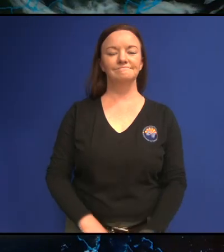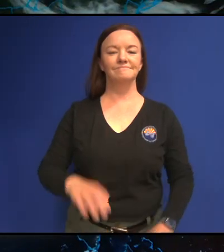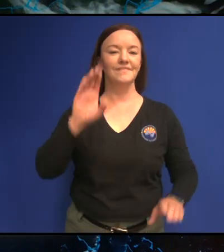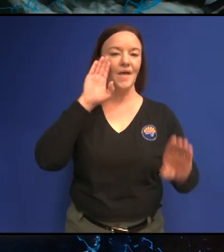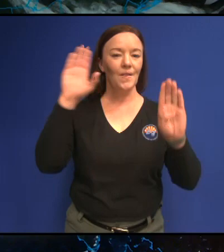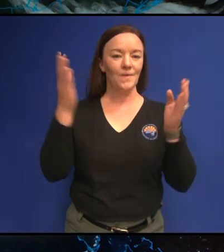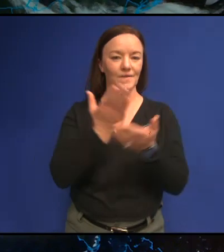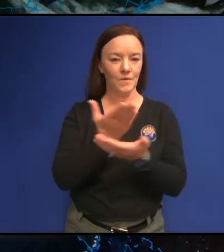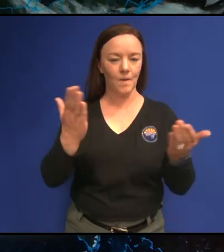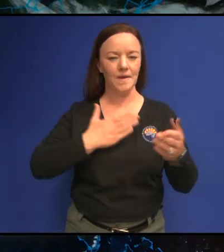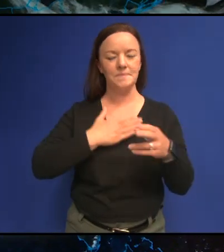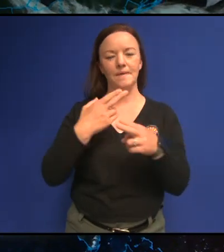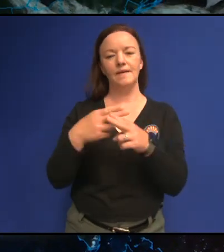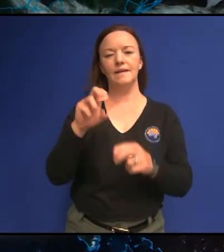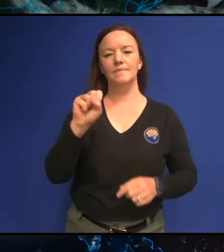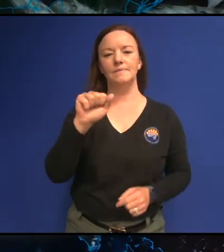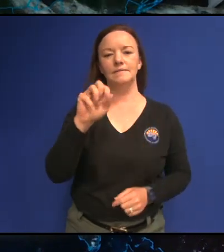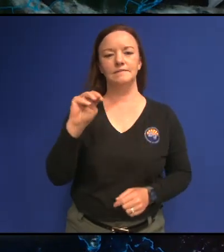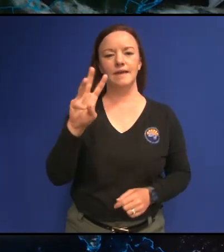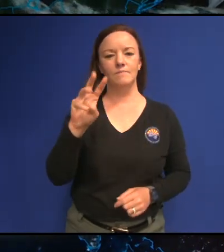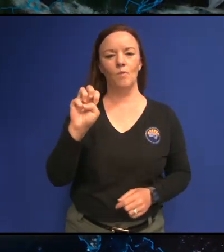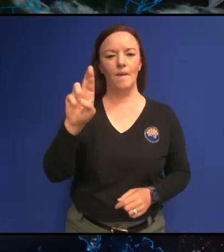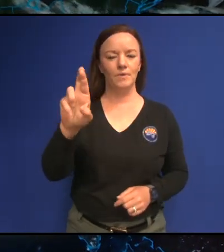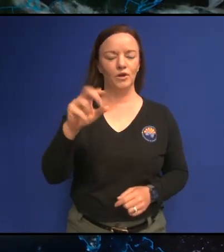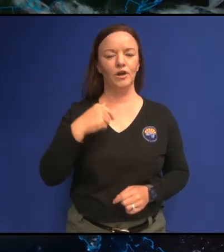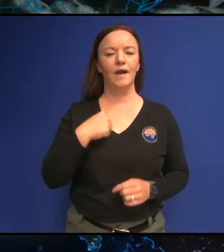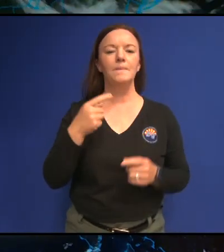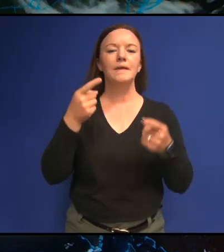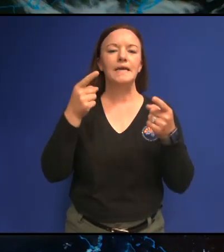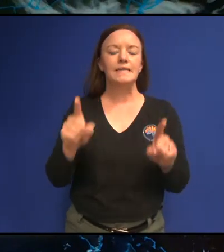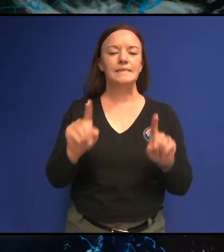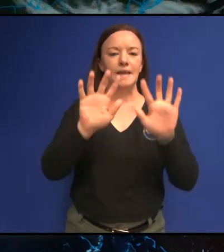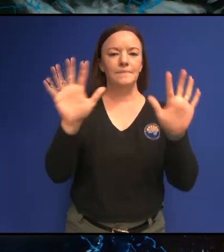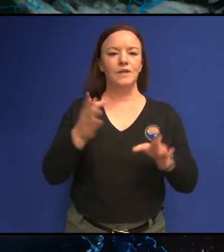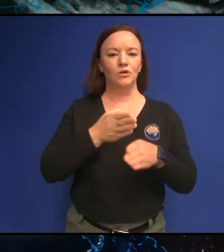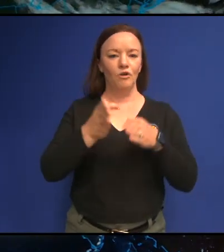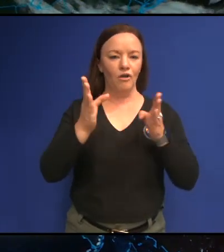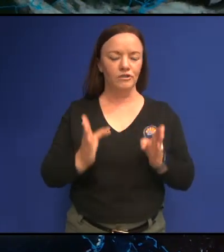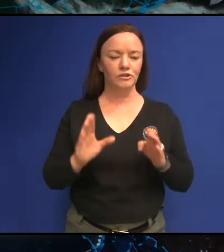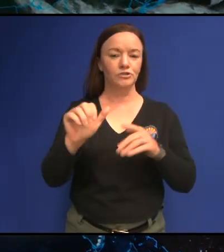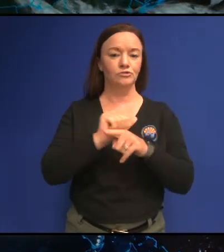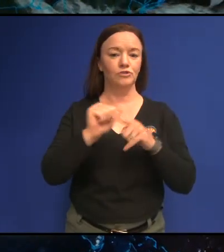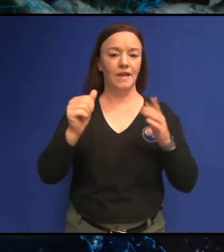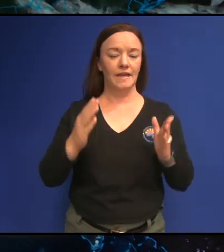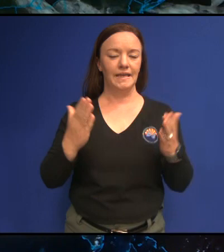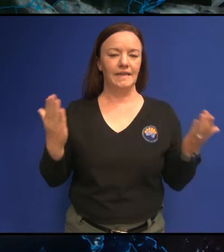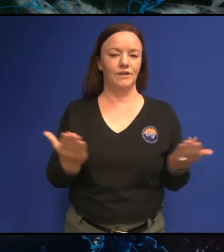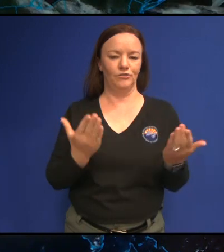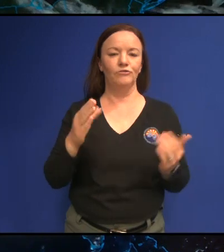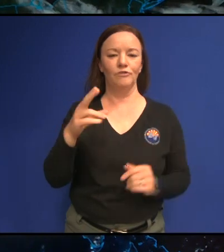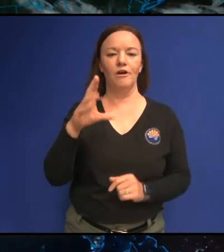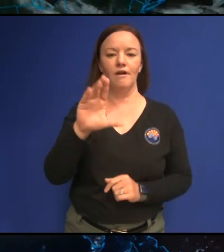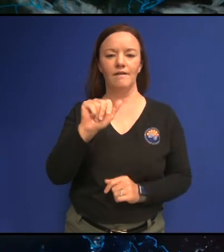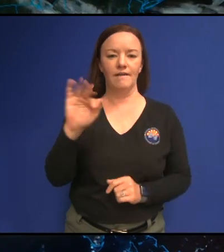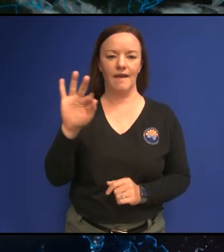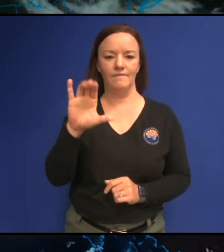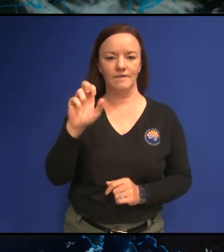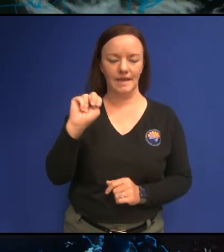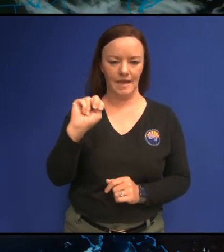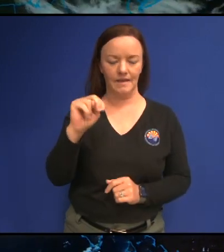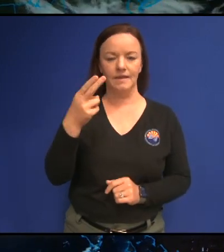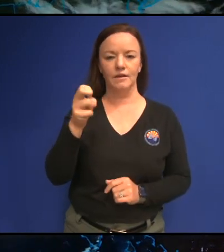Hello everyone, my name is Sam Webber. I'm an incident meteorologist trainee here on the Calf Canyon Hermit's Peak Fire, now working